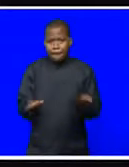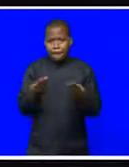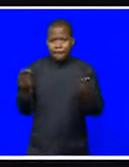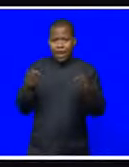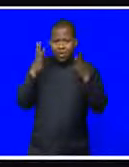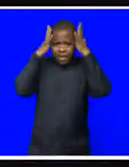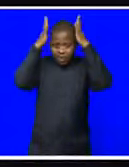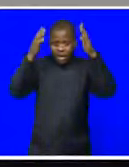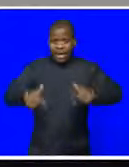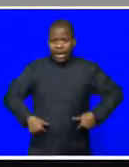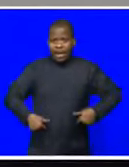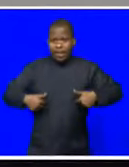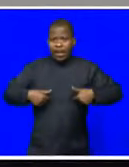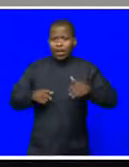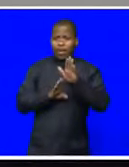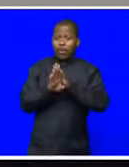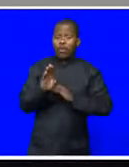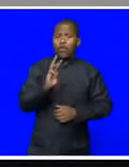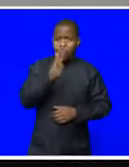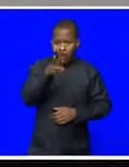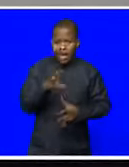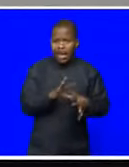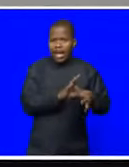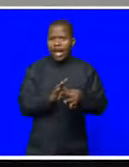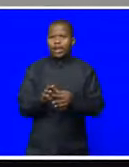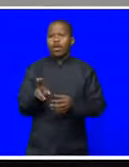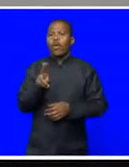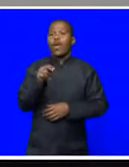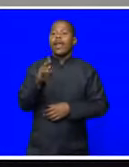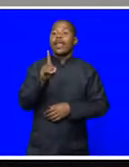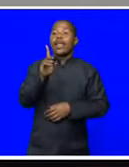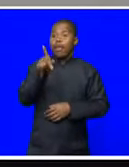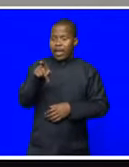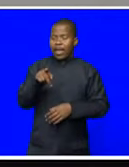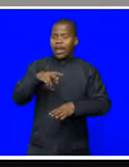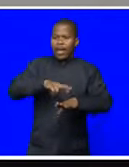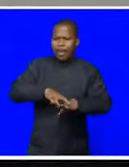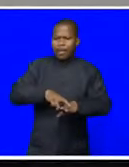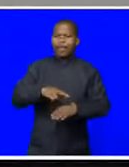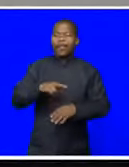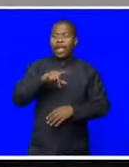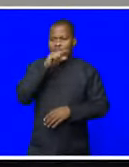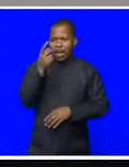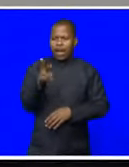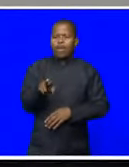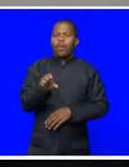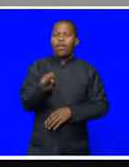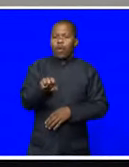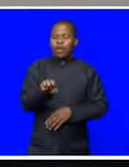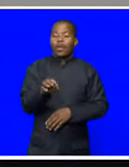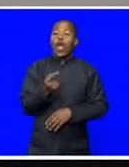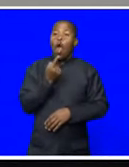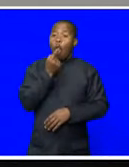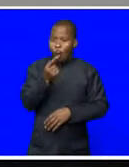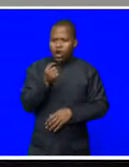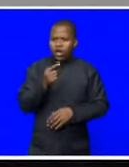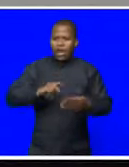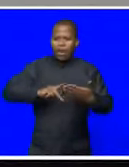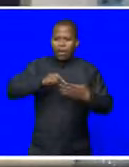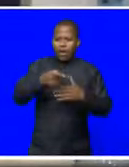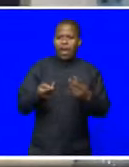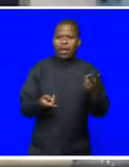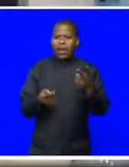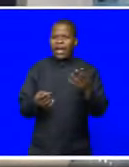of Eswatini. UNDP Eswatini's resident representative Roseba Didira said these tools will